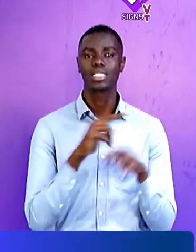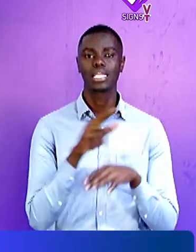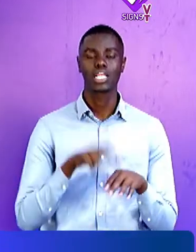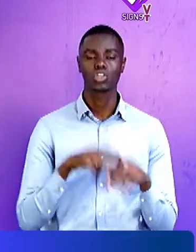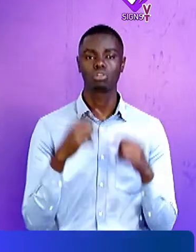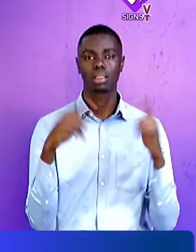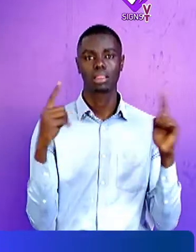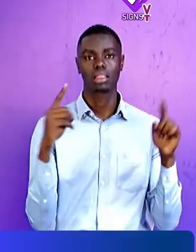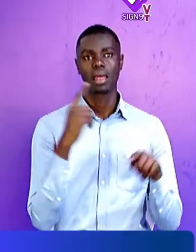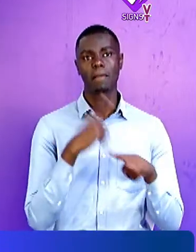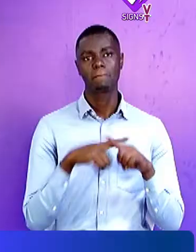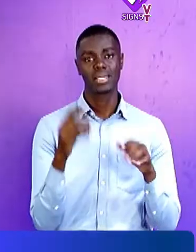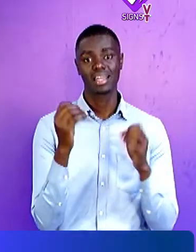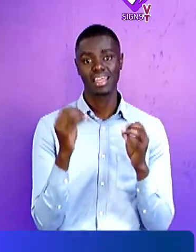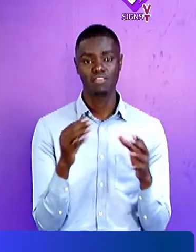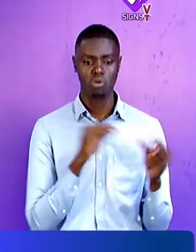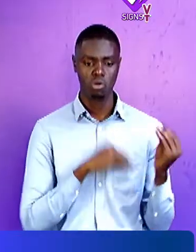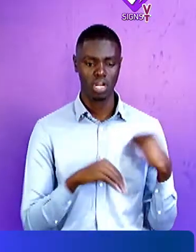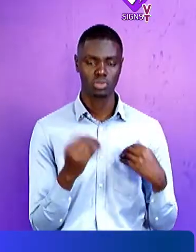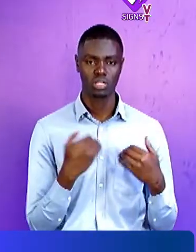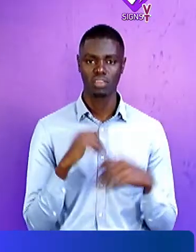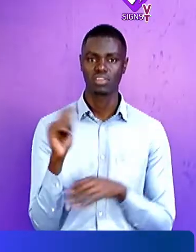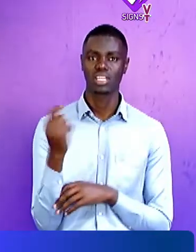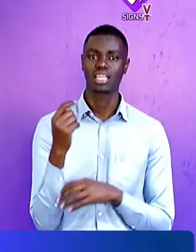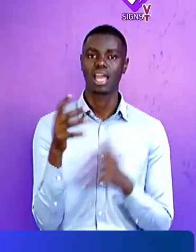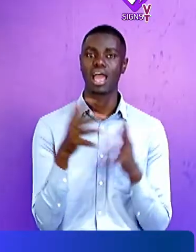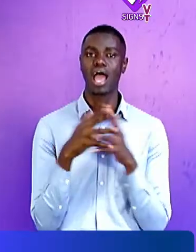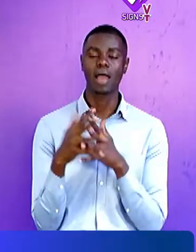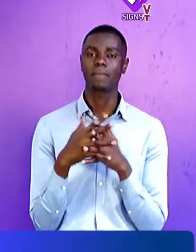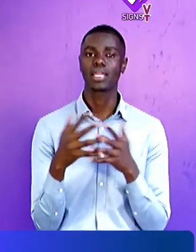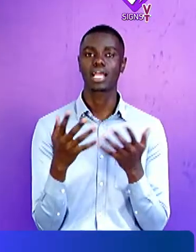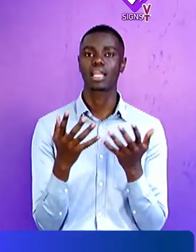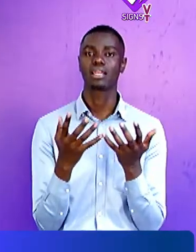But when there's corruption in Kenya, American business